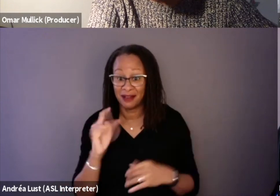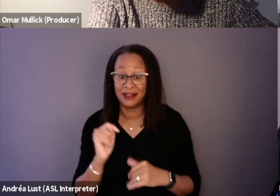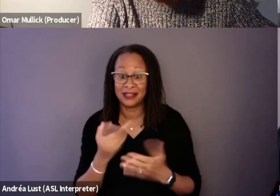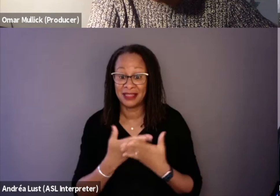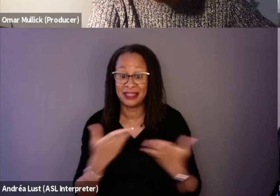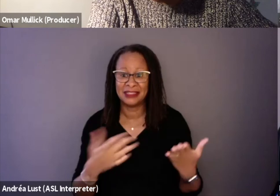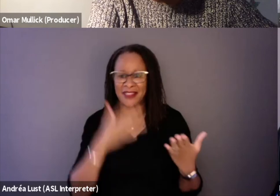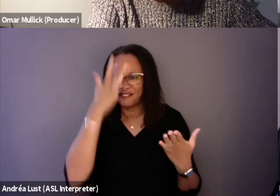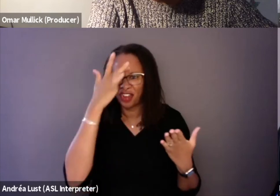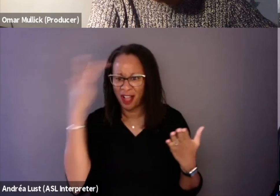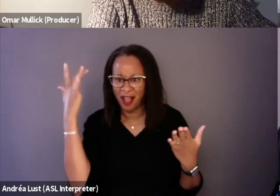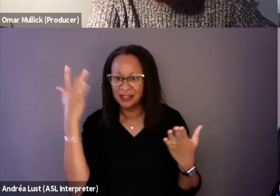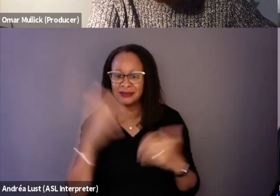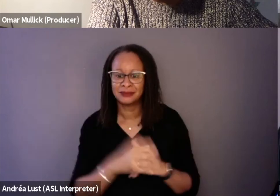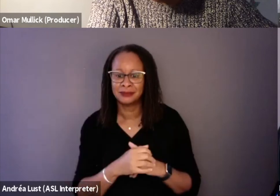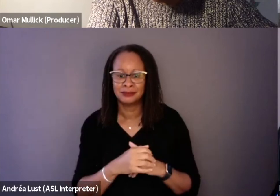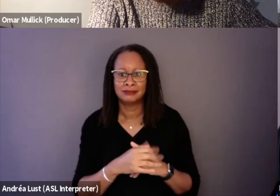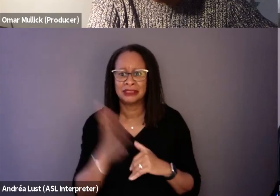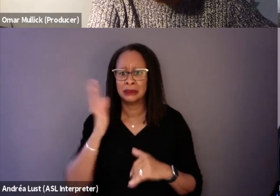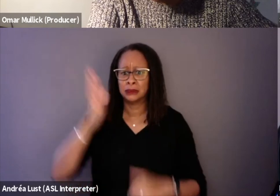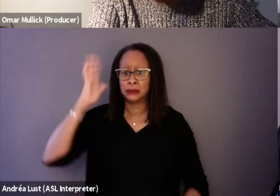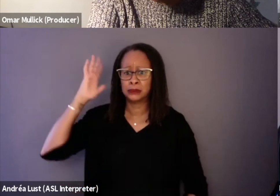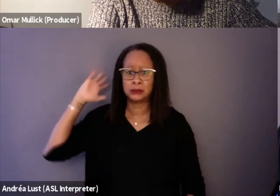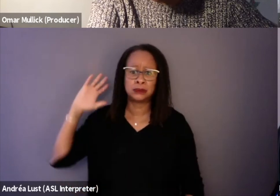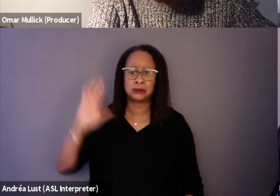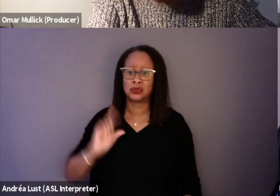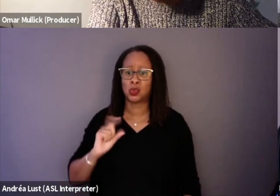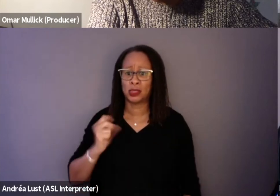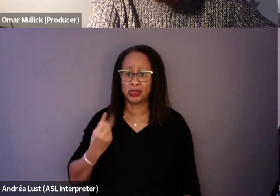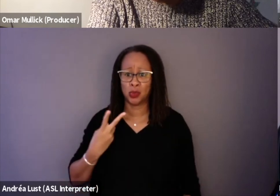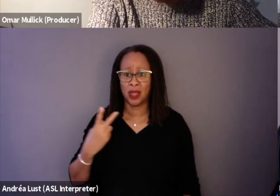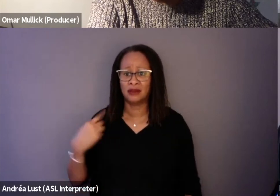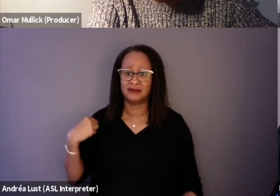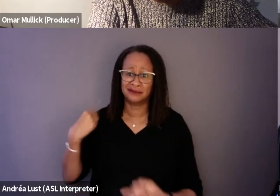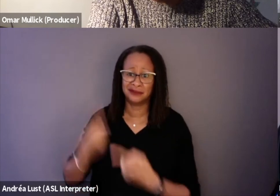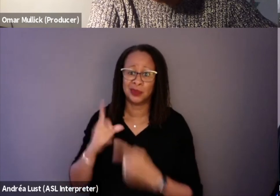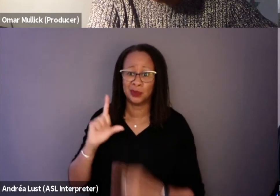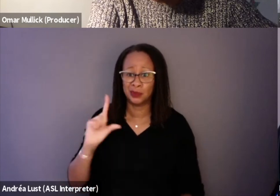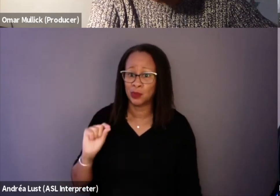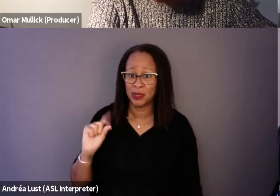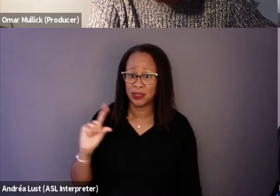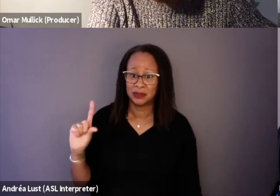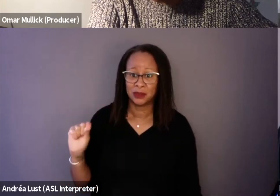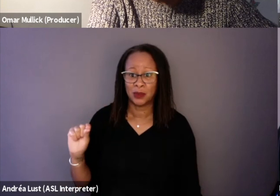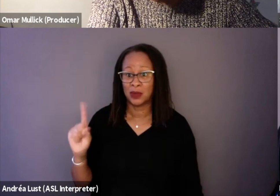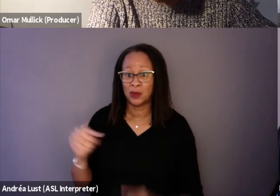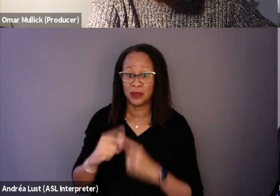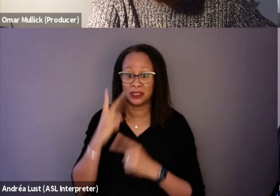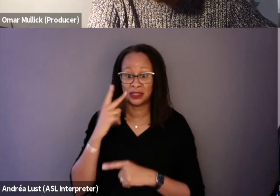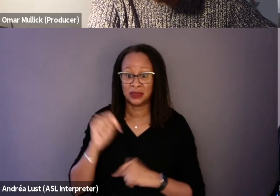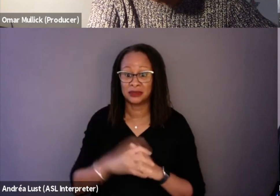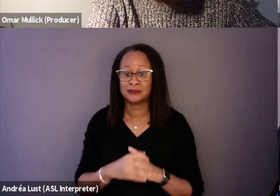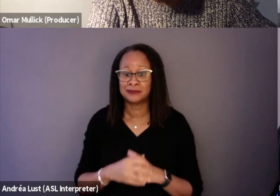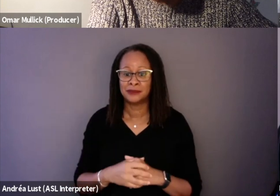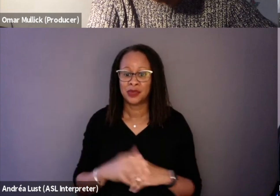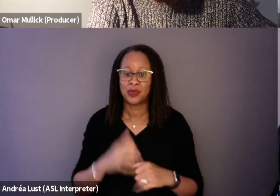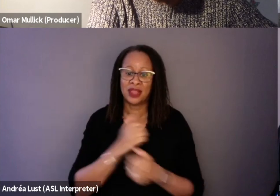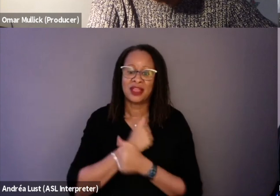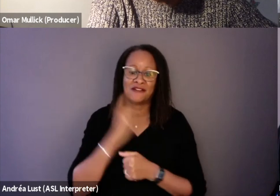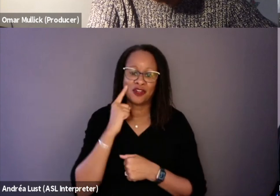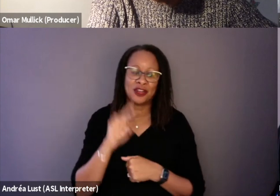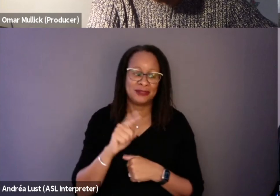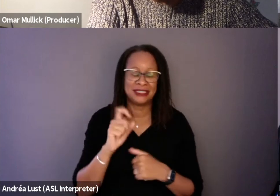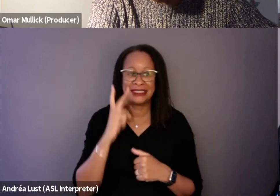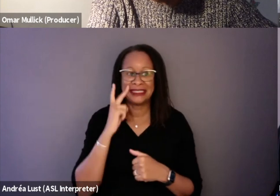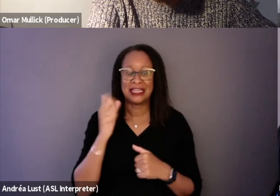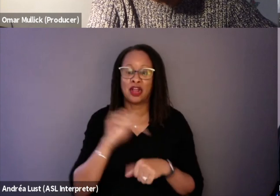had forgotten, because it was so long in the making. So yeah, we would love for him to see it in person one day,